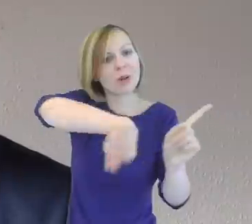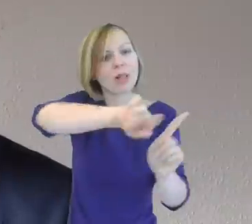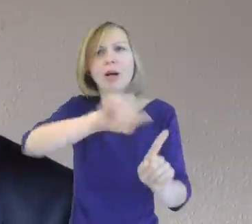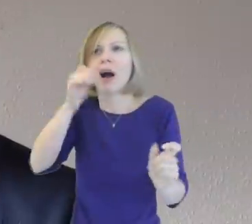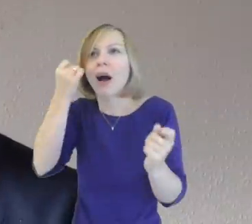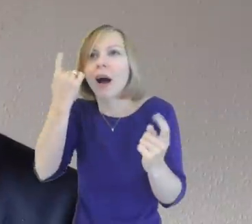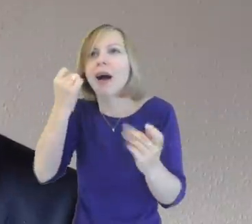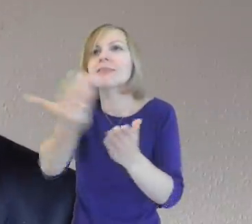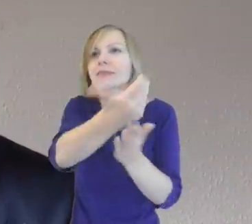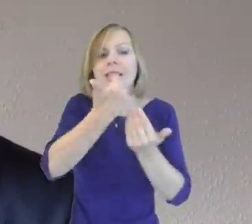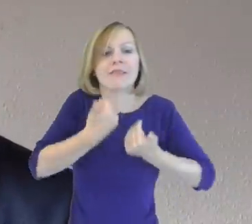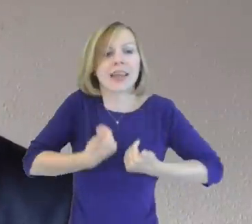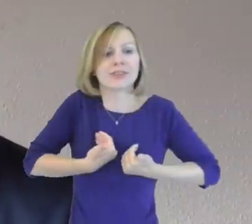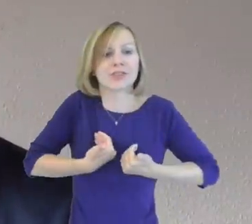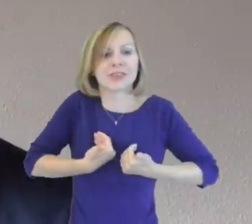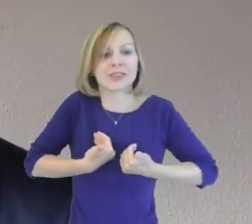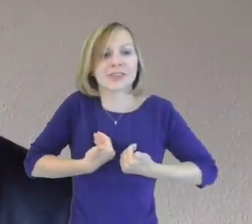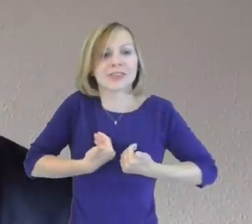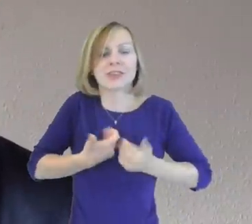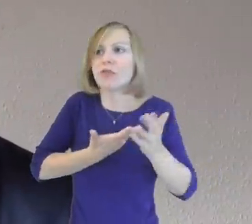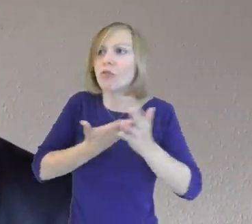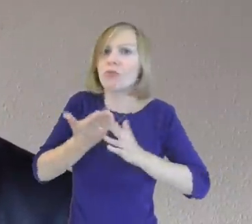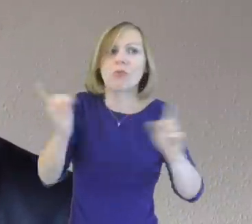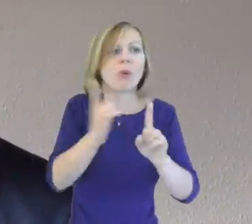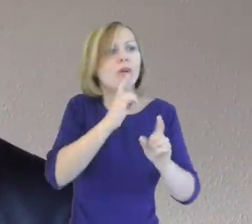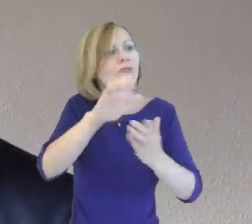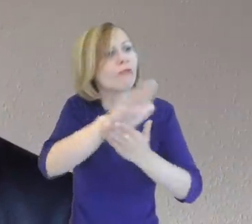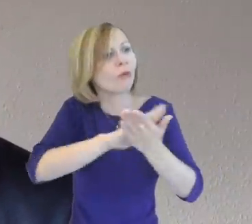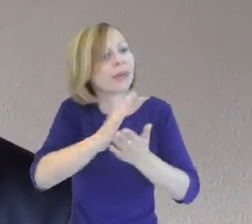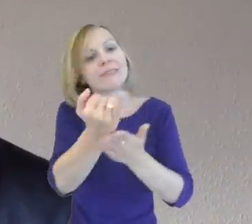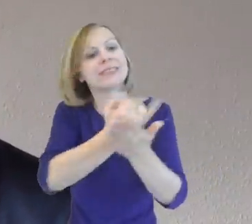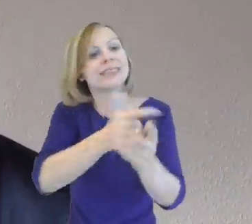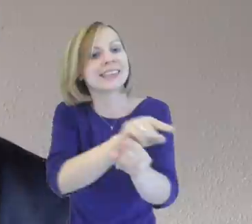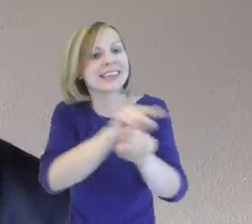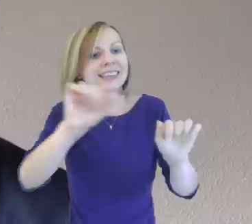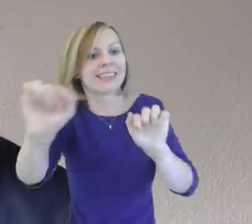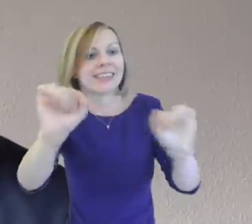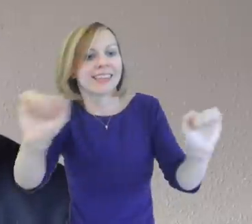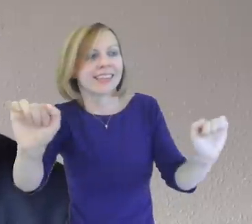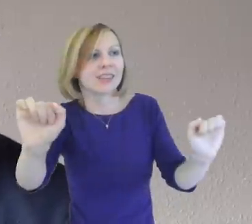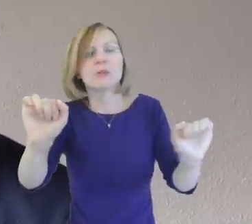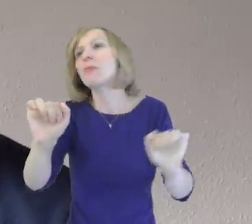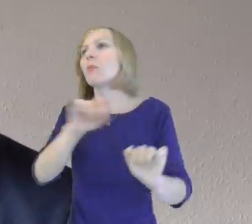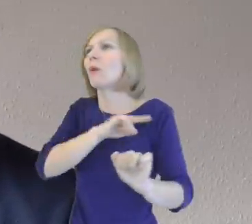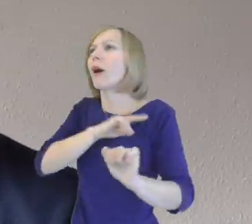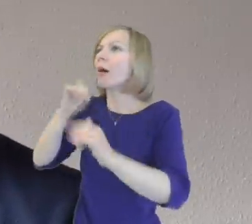his people by the remission of their sins, through the tender mercy of our